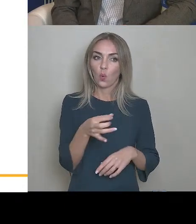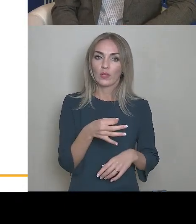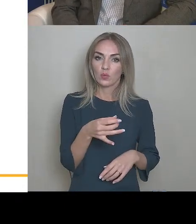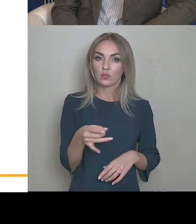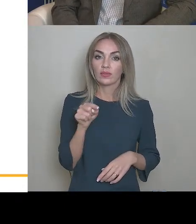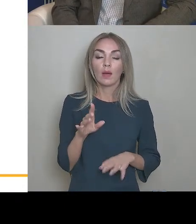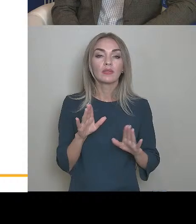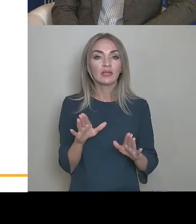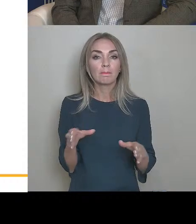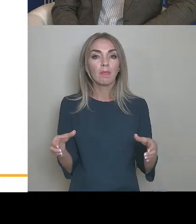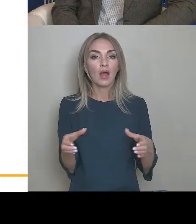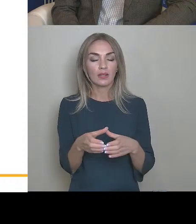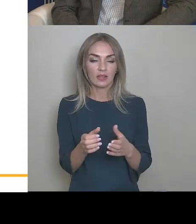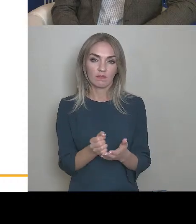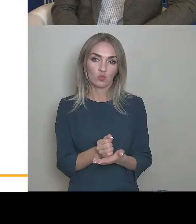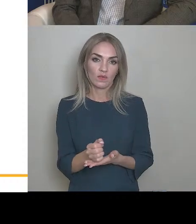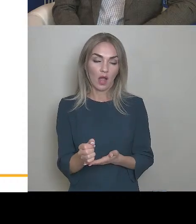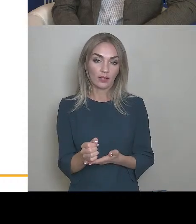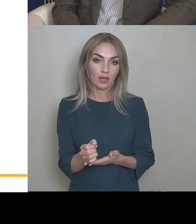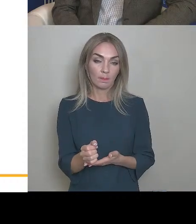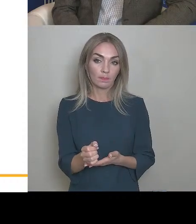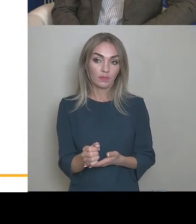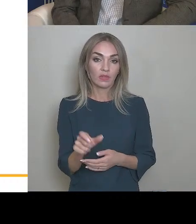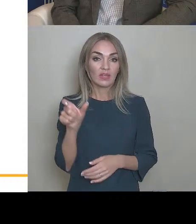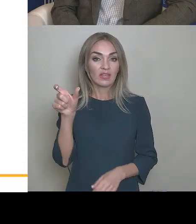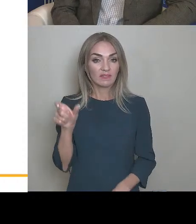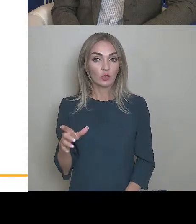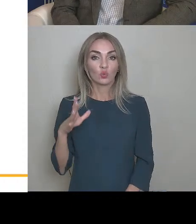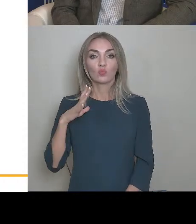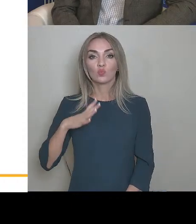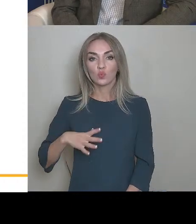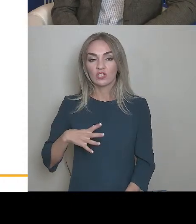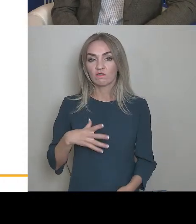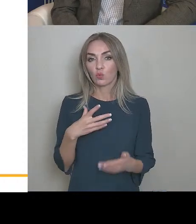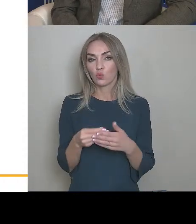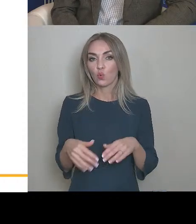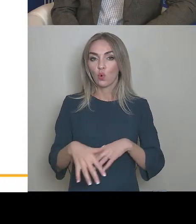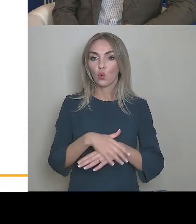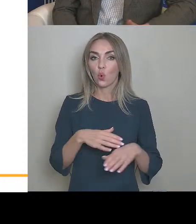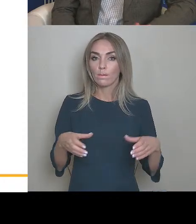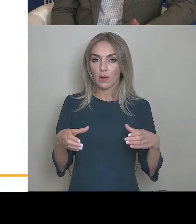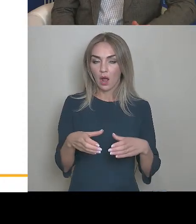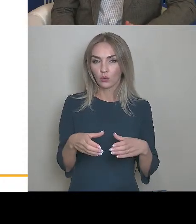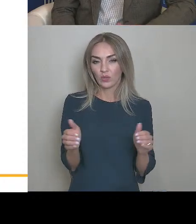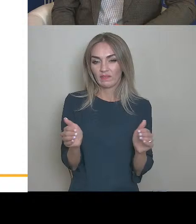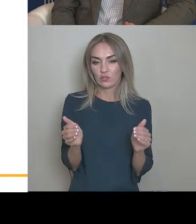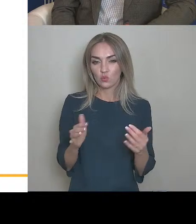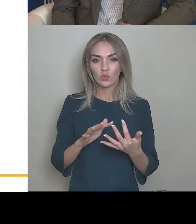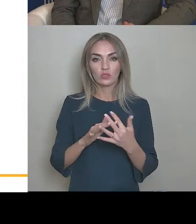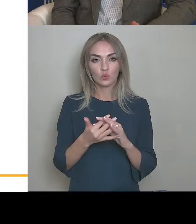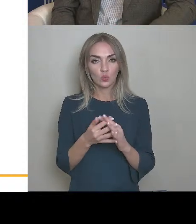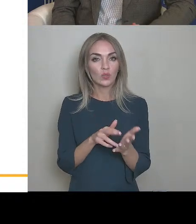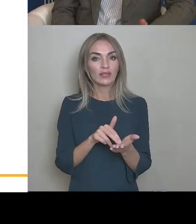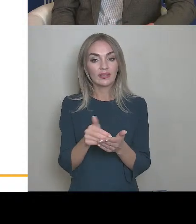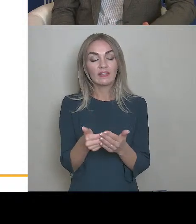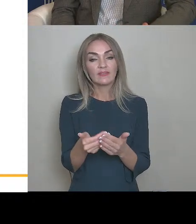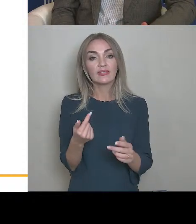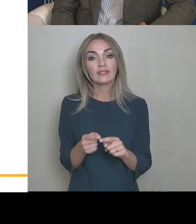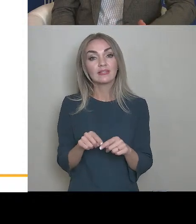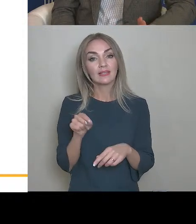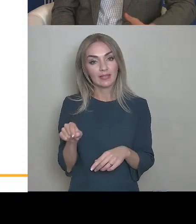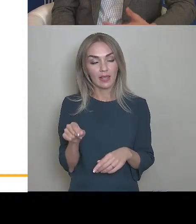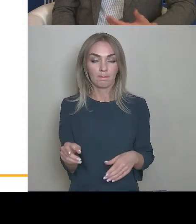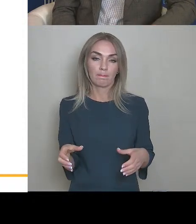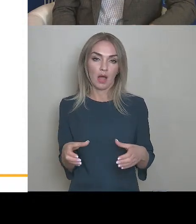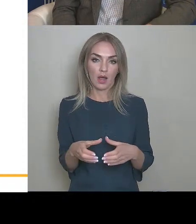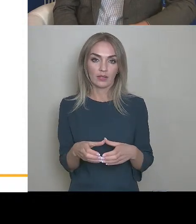party to run for the oblast council. So even if it is a small village